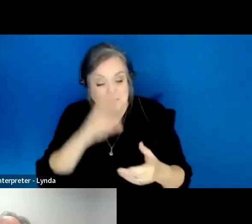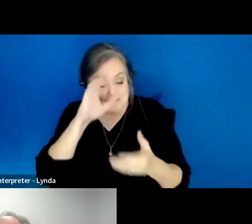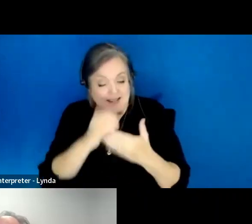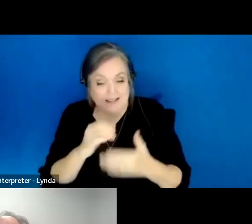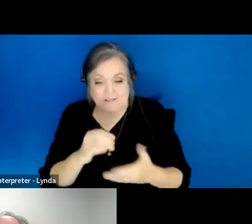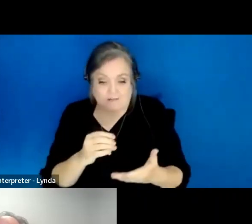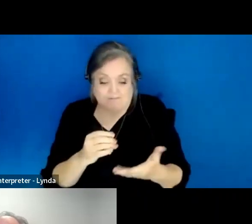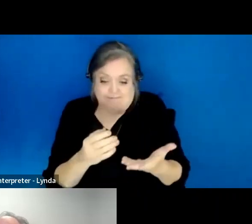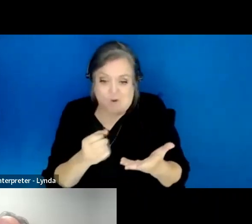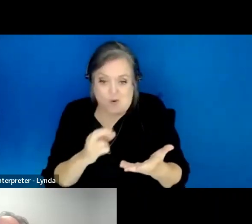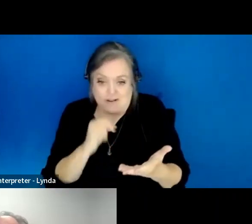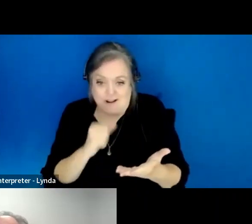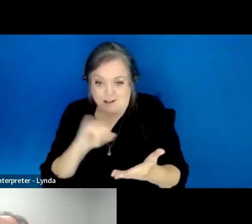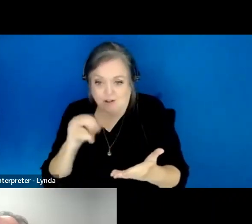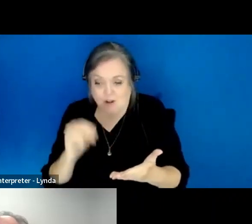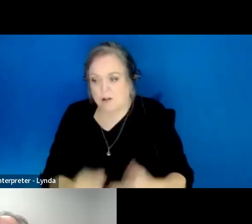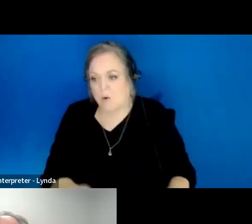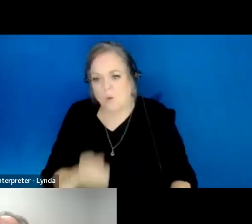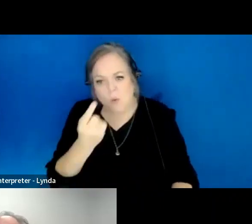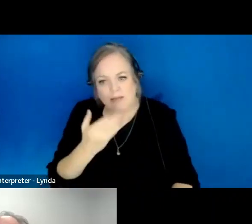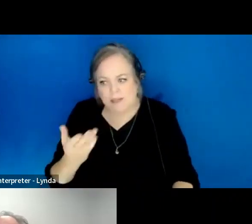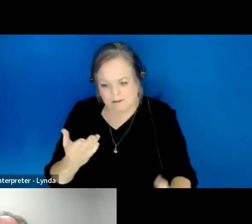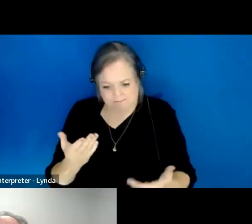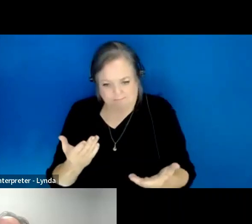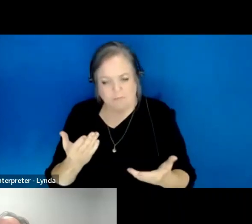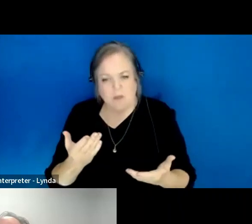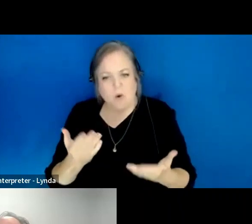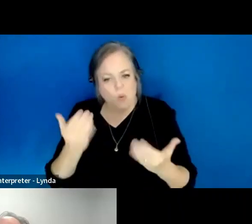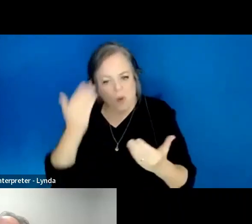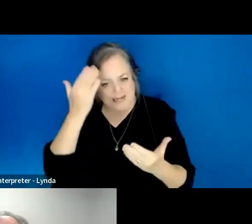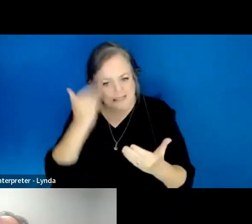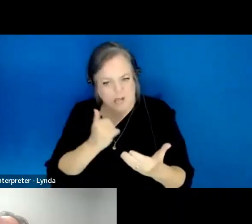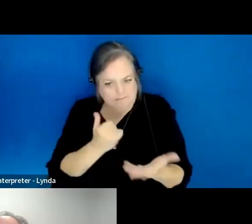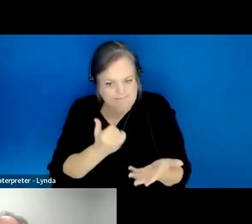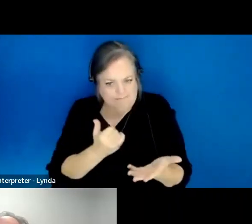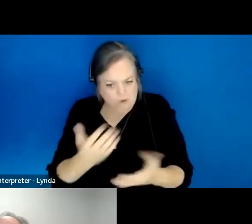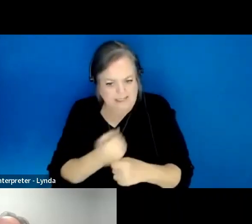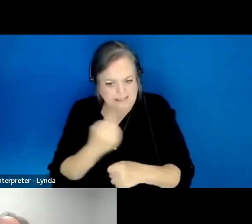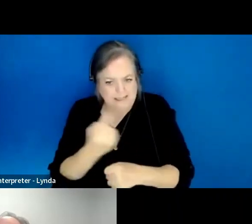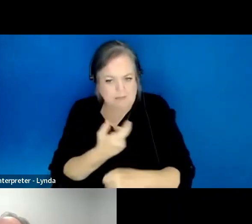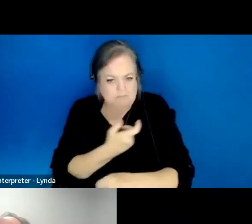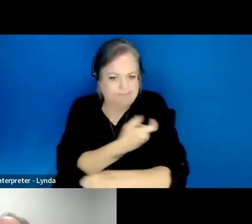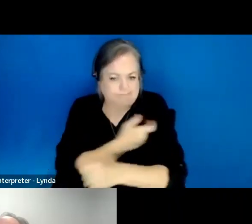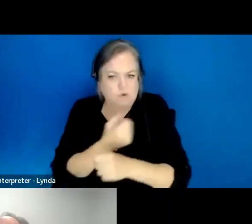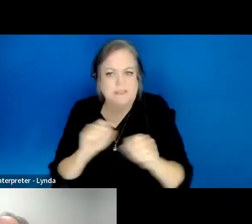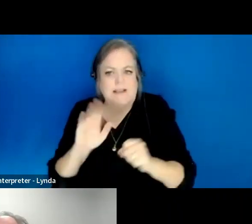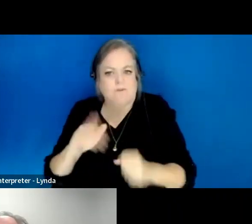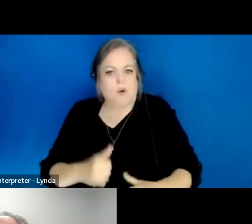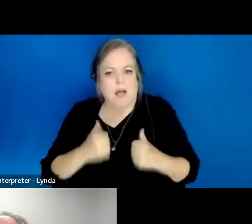one thing. Why not get something that would save your life? It's just a shot. Why not get